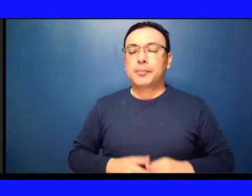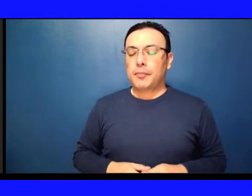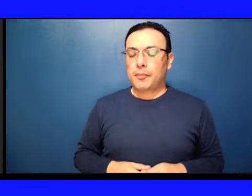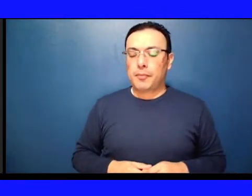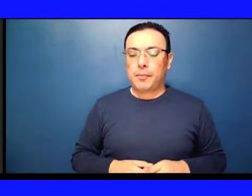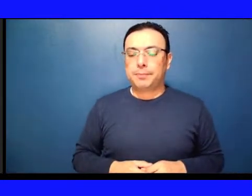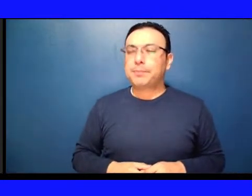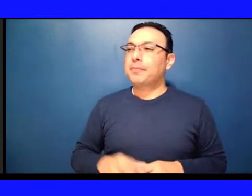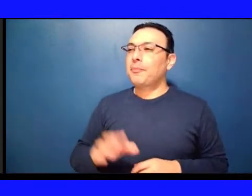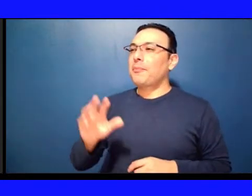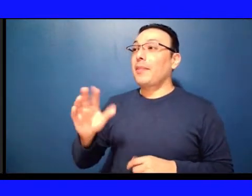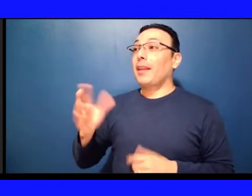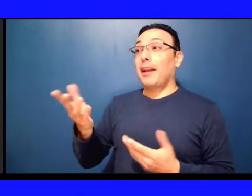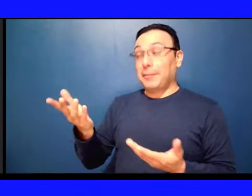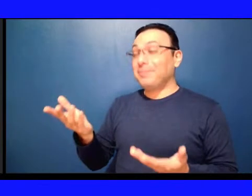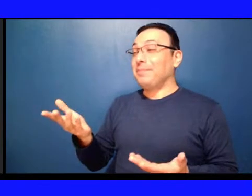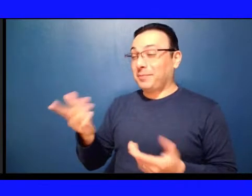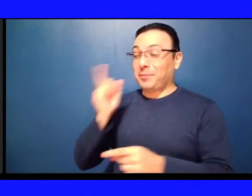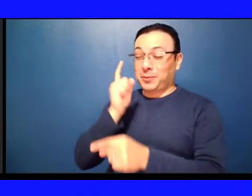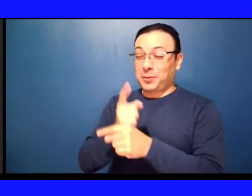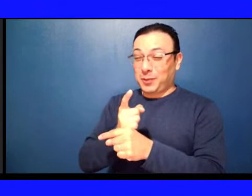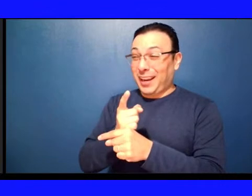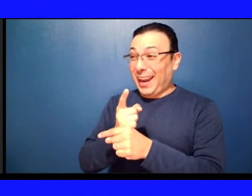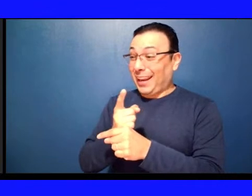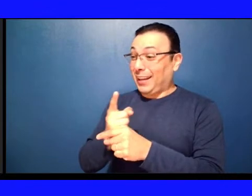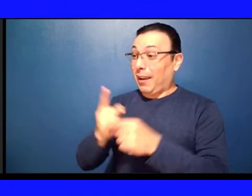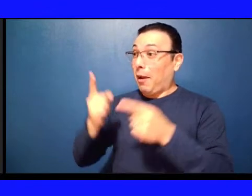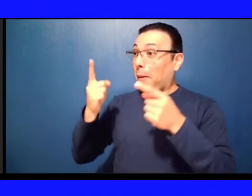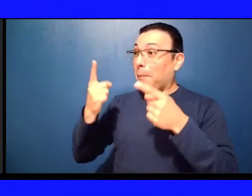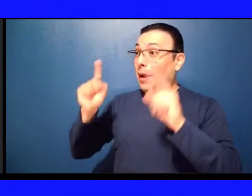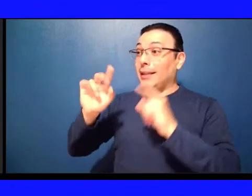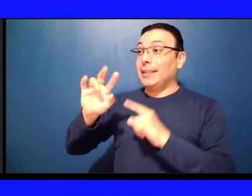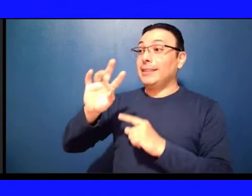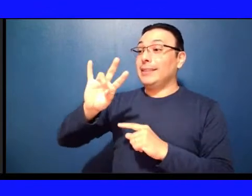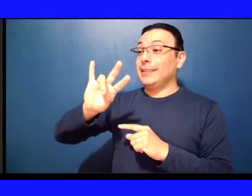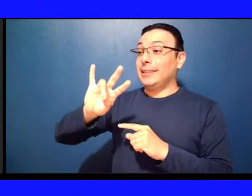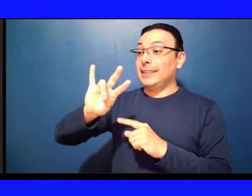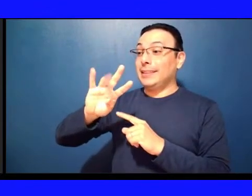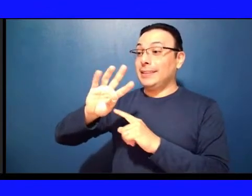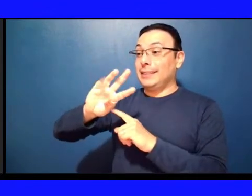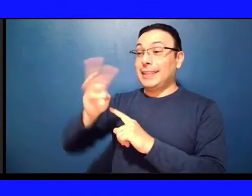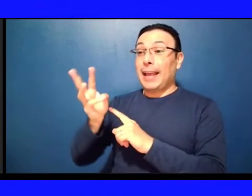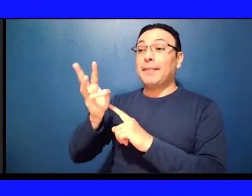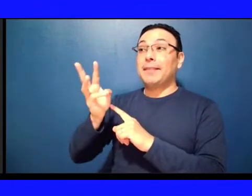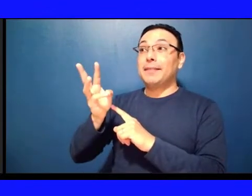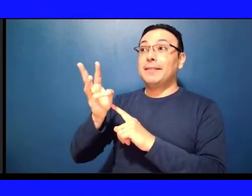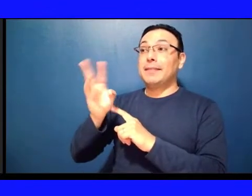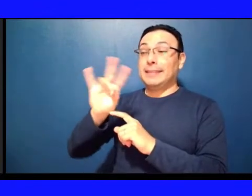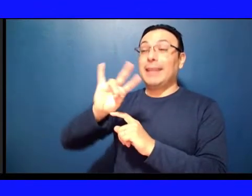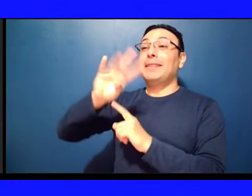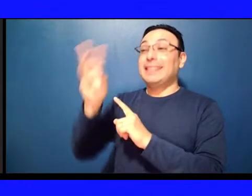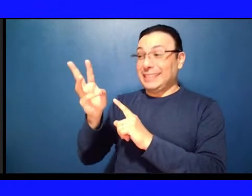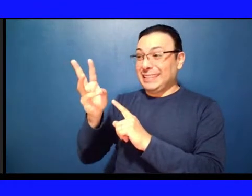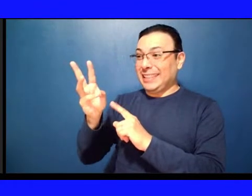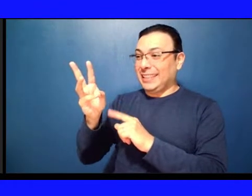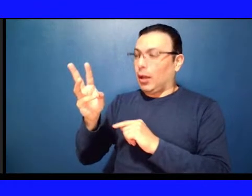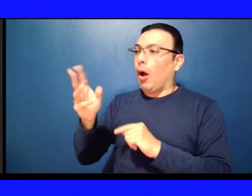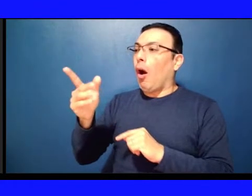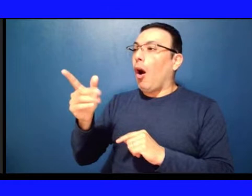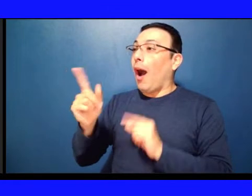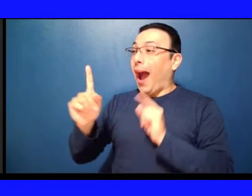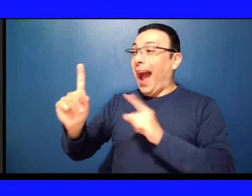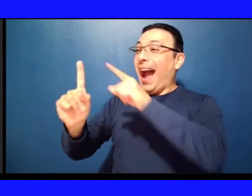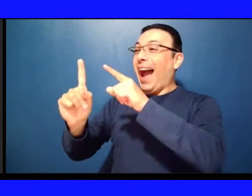side. And similarly, on the patient care revenue as a percent of expenses, I know that has a lot to do with all